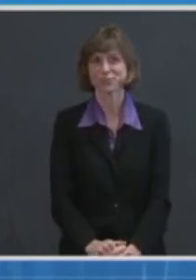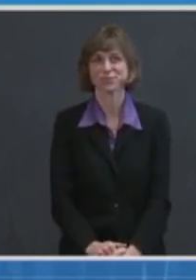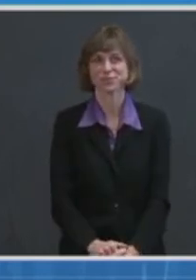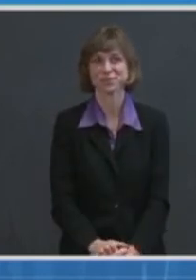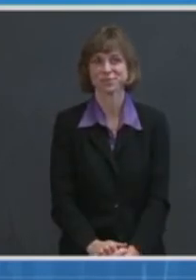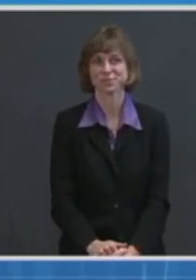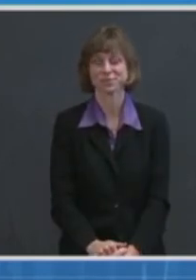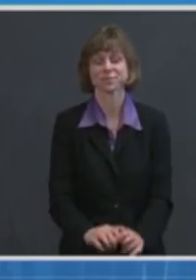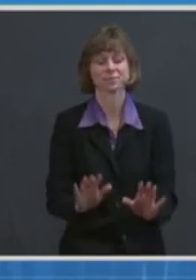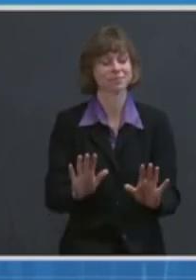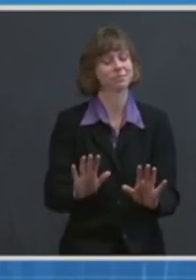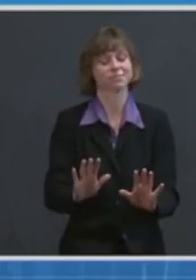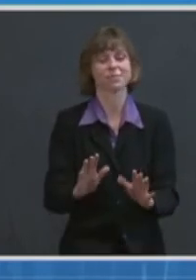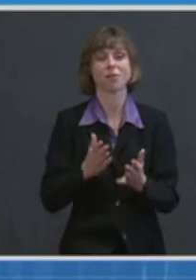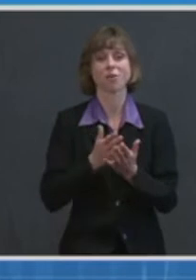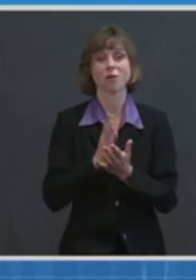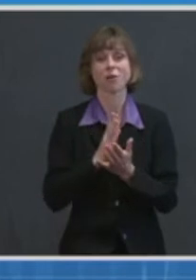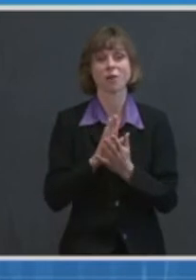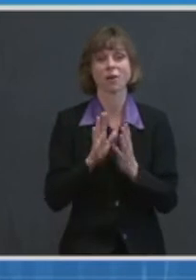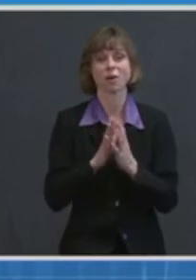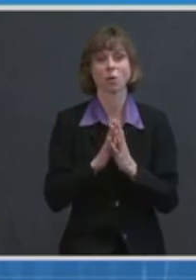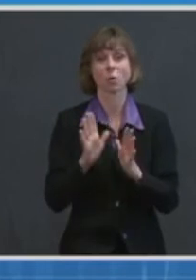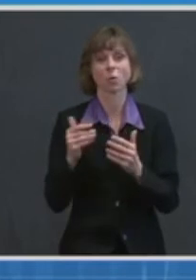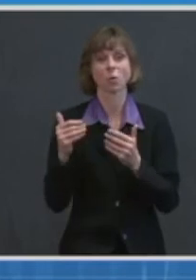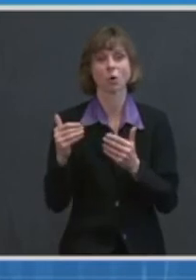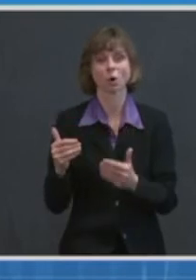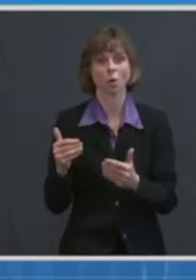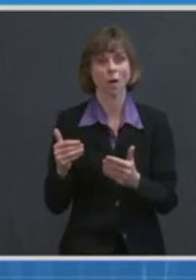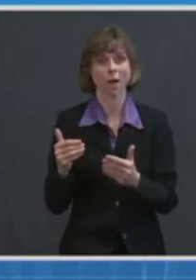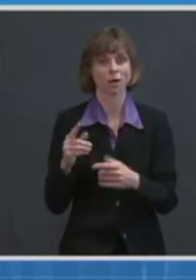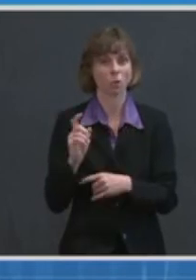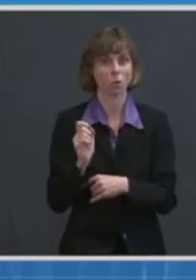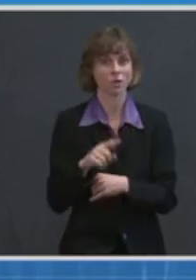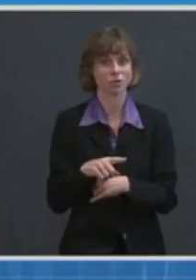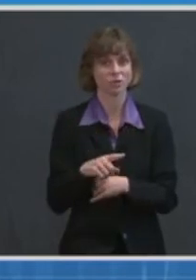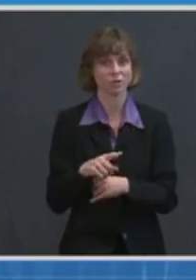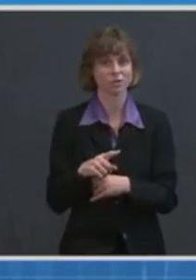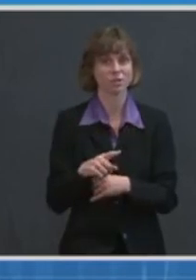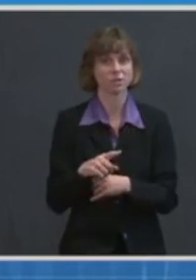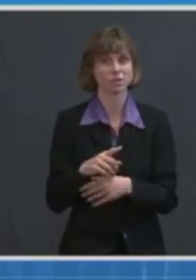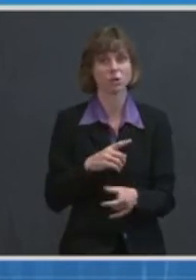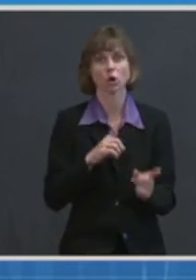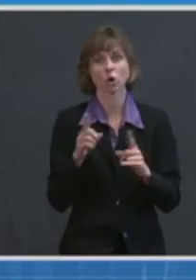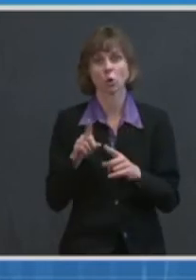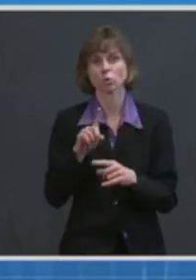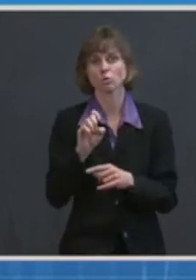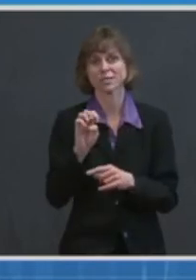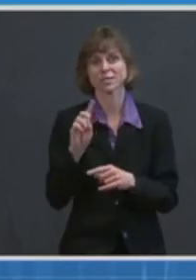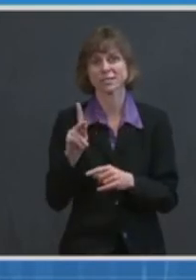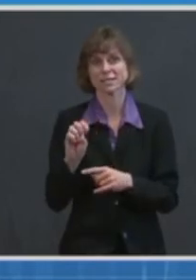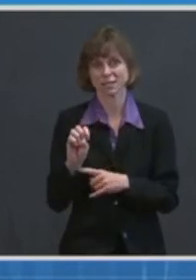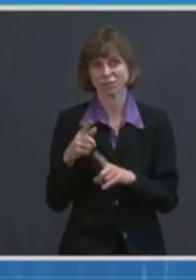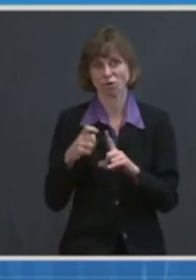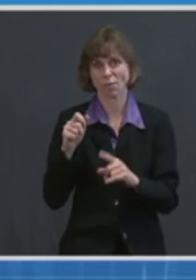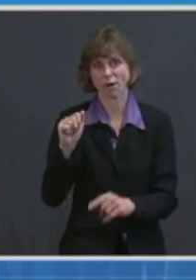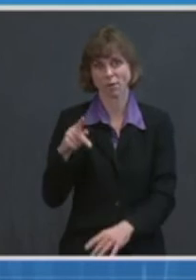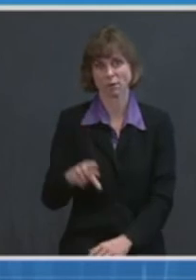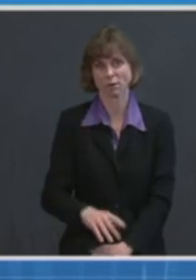All right, Kevin. All right. We'll go ahead and we go a to, different question. Yeah. we'll go to Zeke at AP.